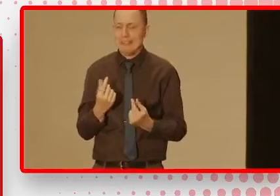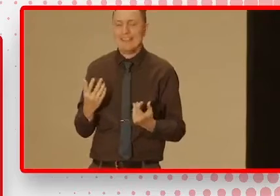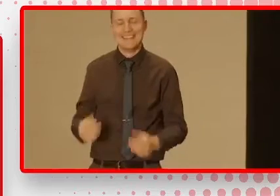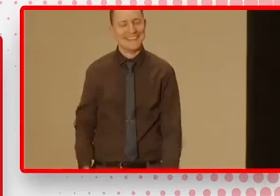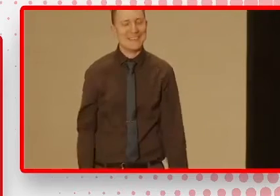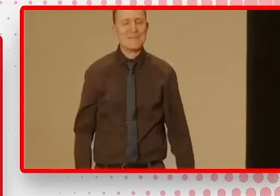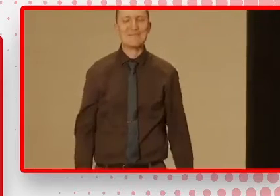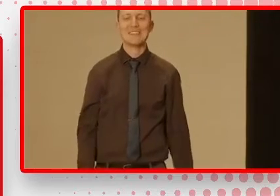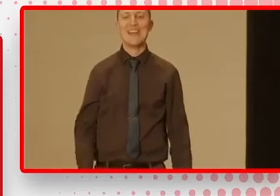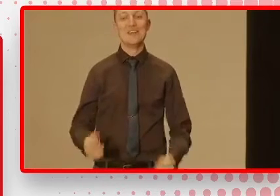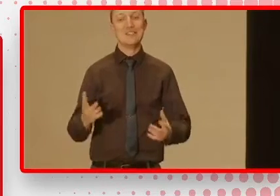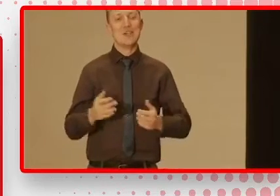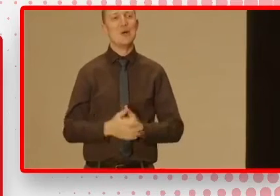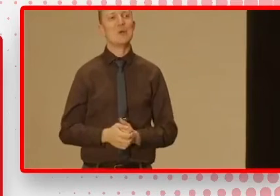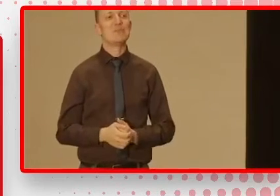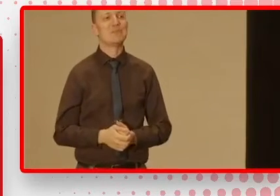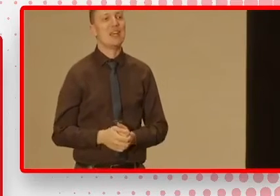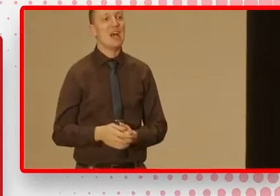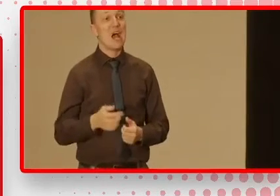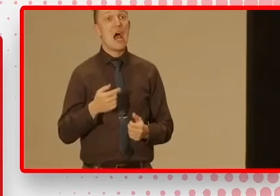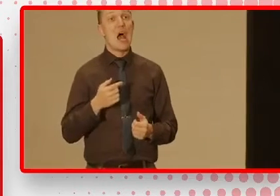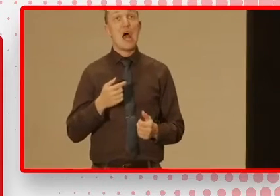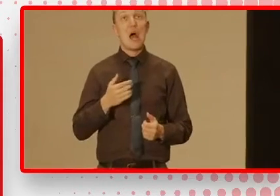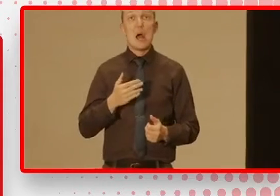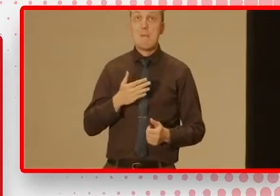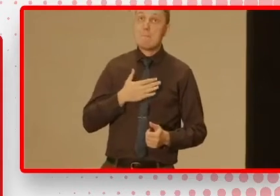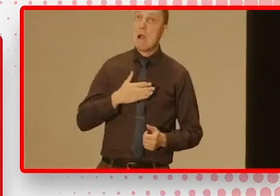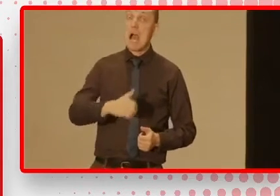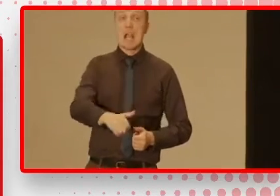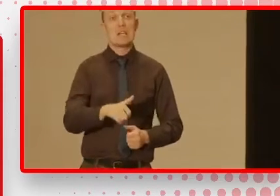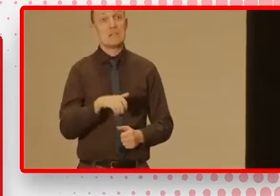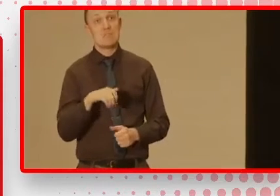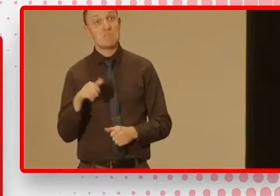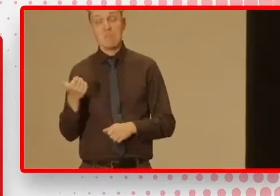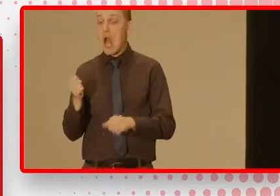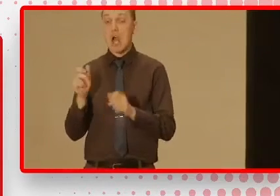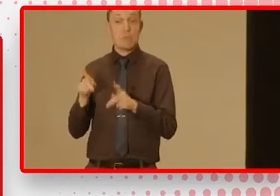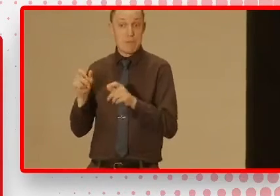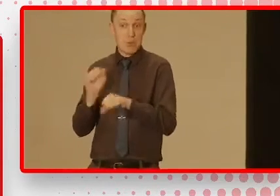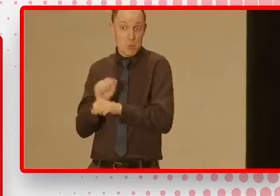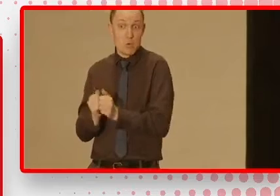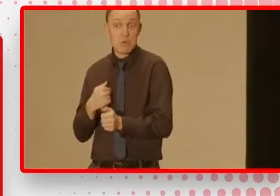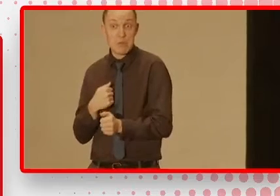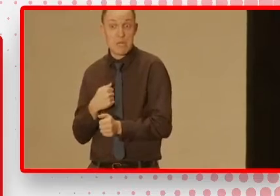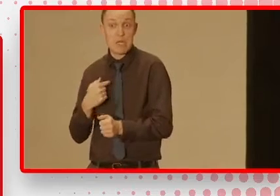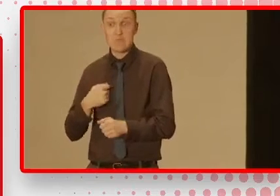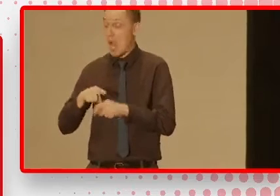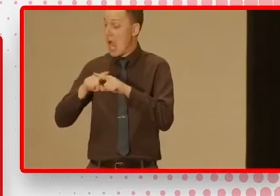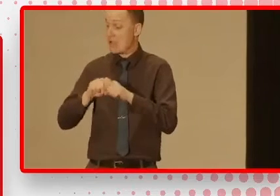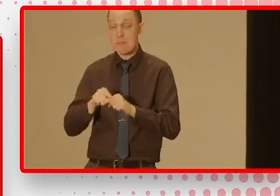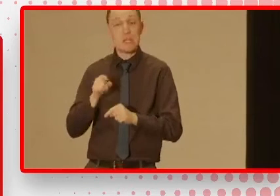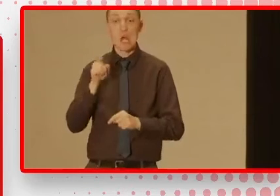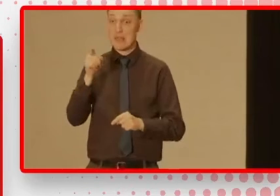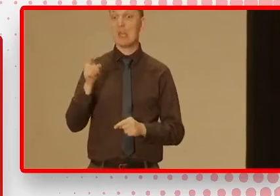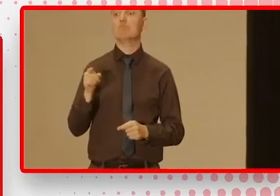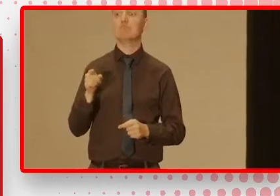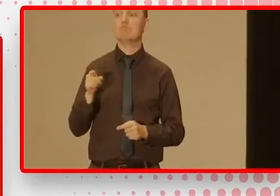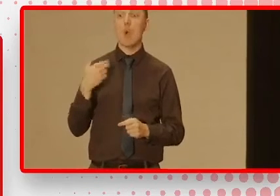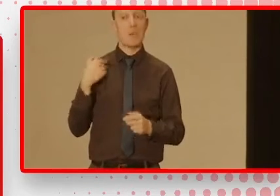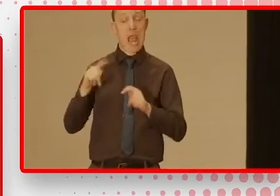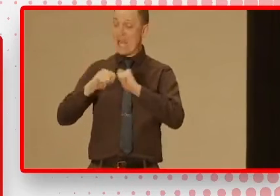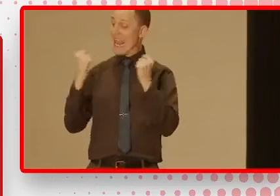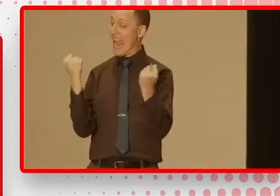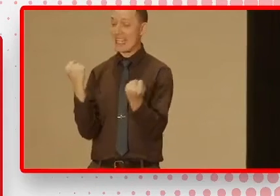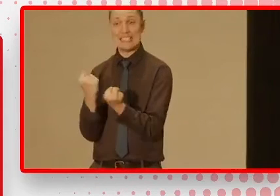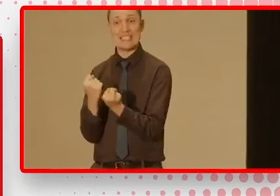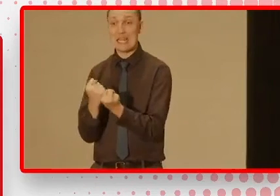so I relied on my colleagues, help. I got a hard case. We got a difficult case. And we had a team of folks that worked